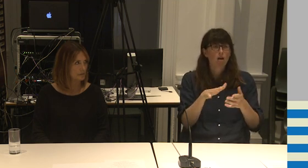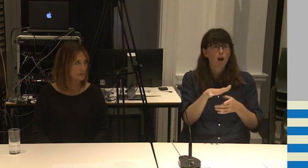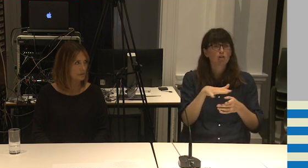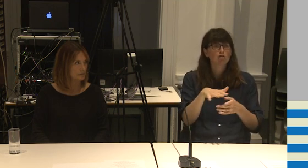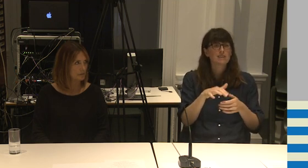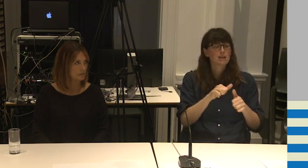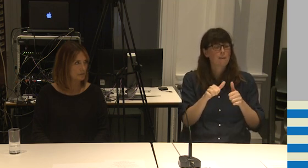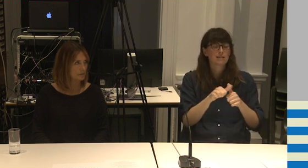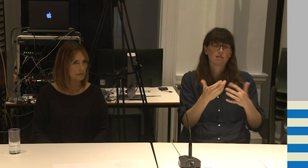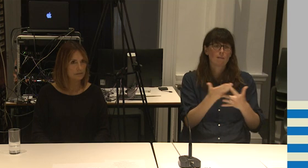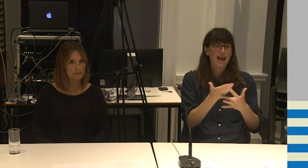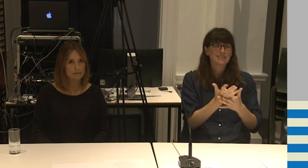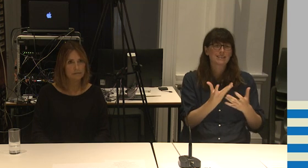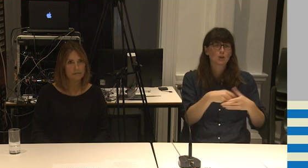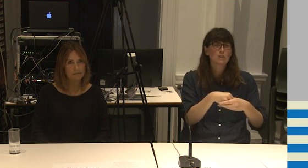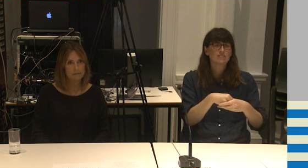better that we should be looking at.